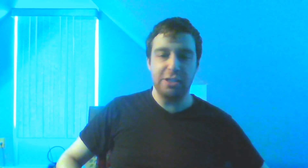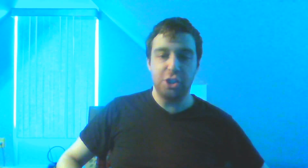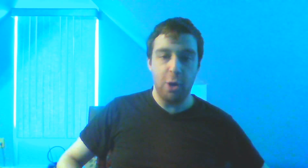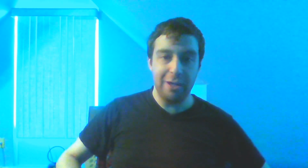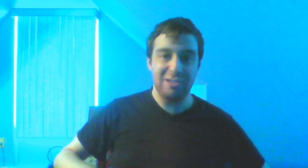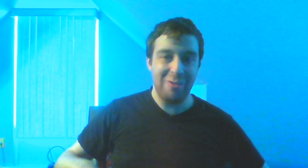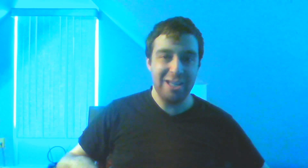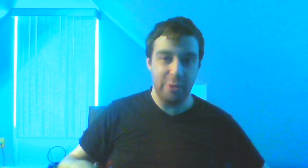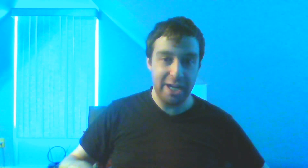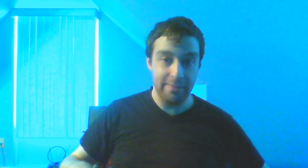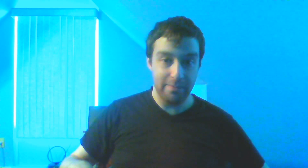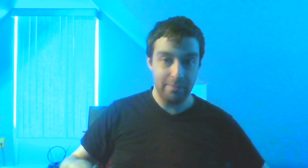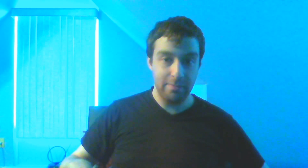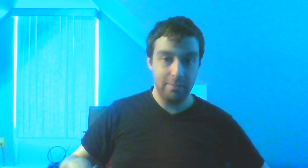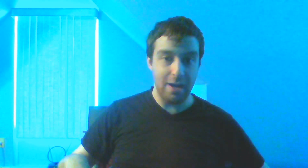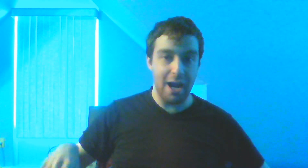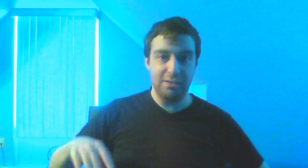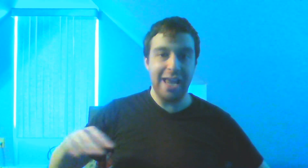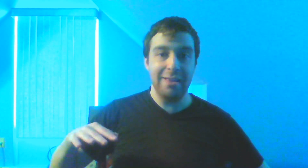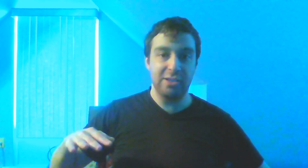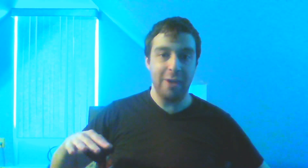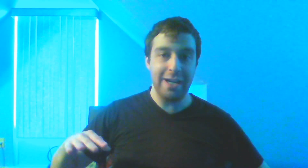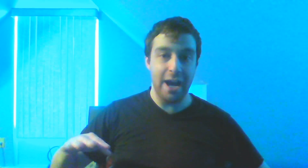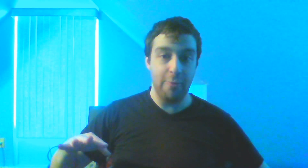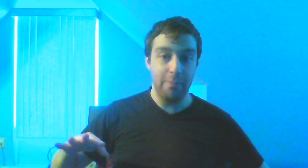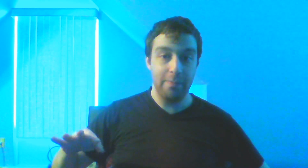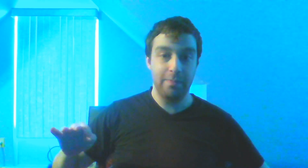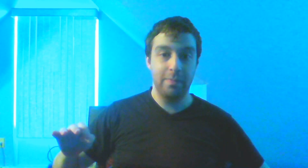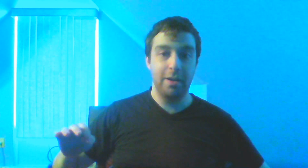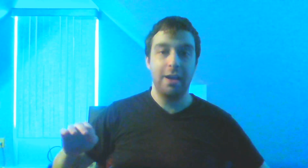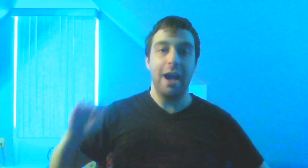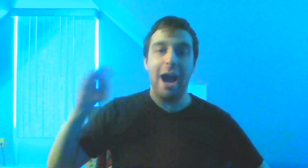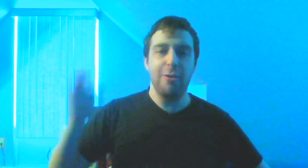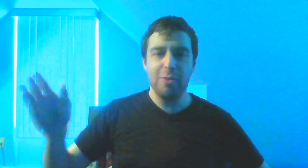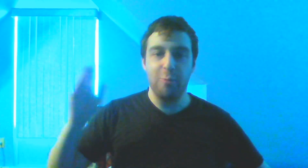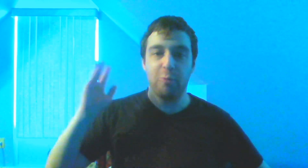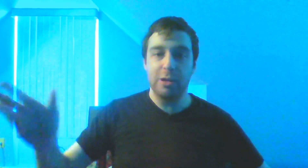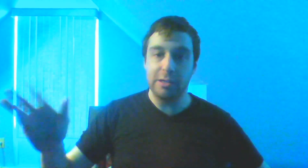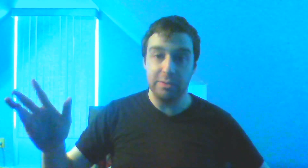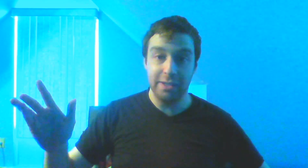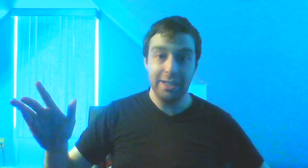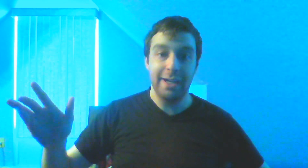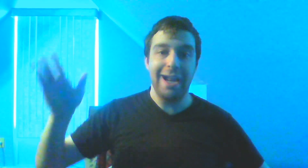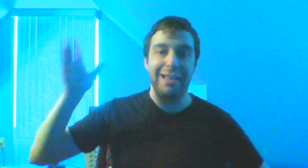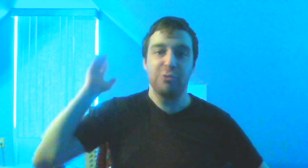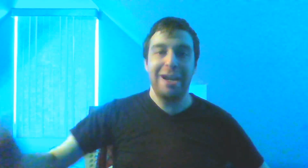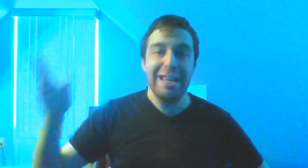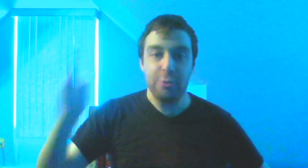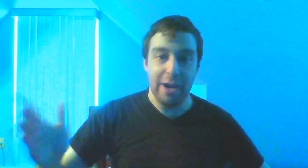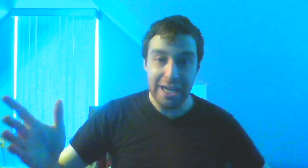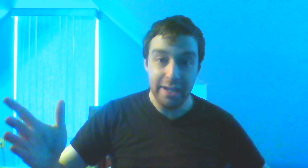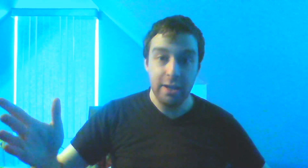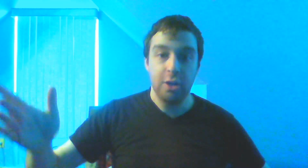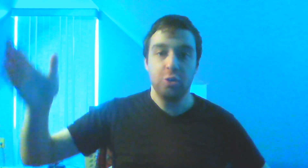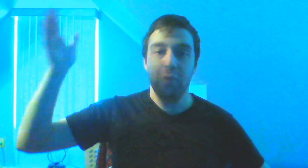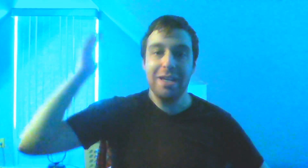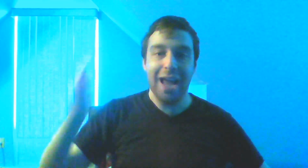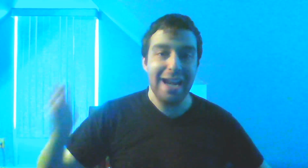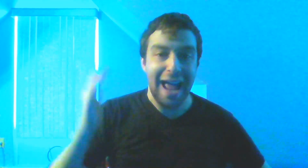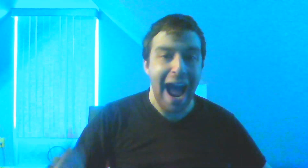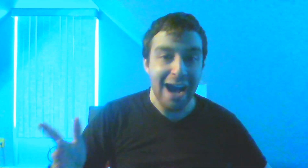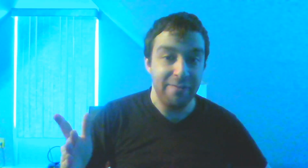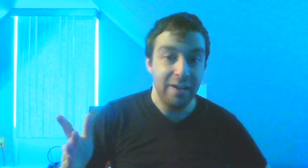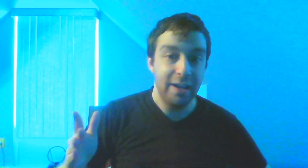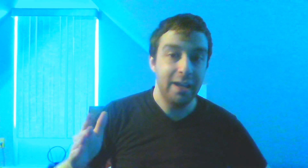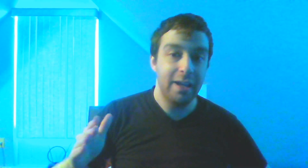You know what's a joke in 2020? I'll say this right now. How in the world, in 2020, do we